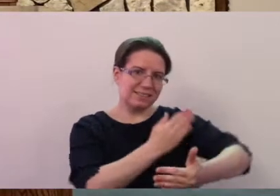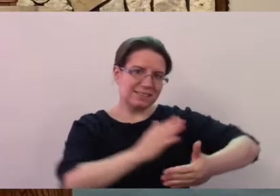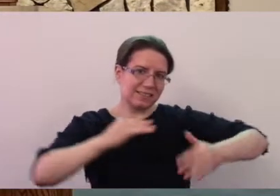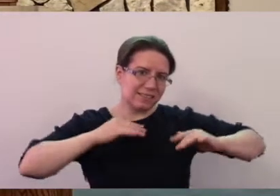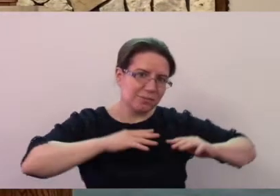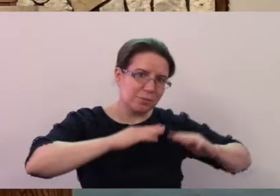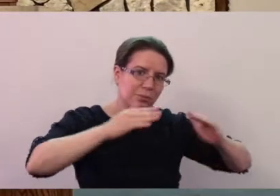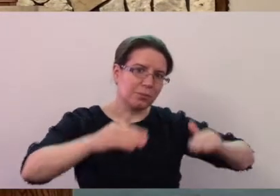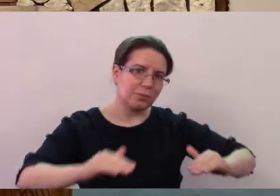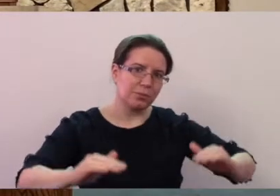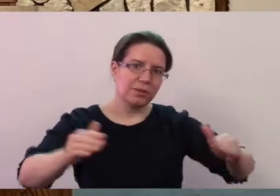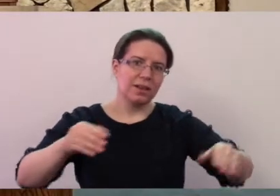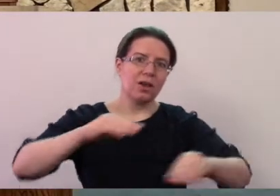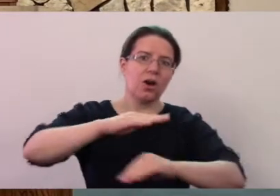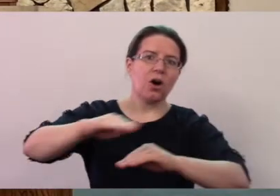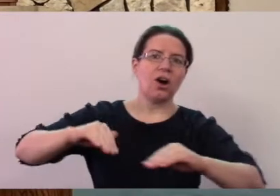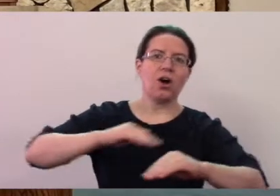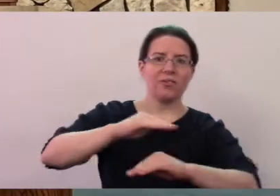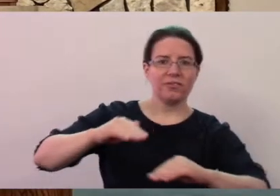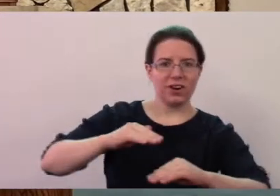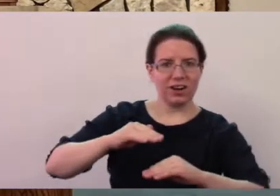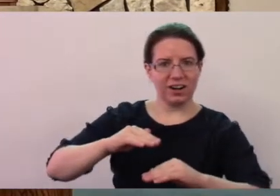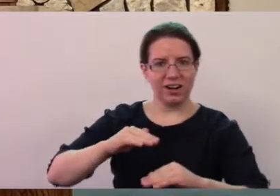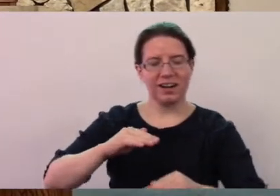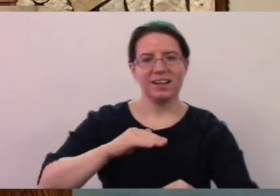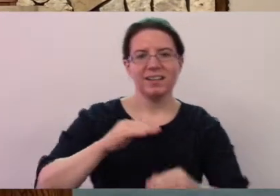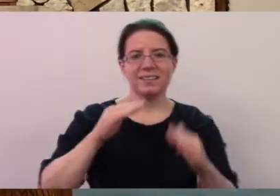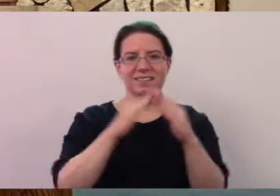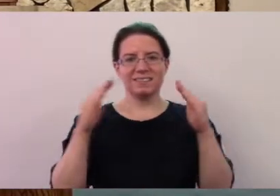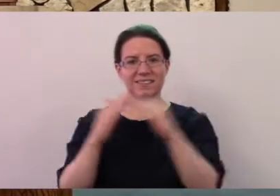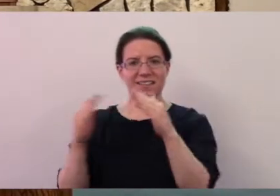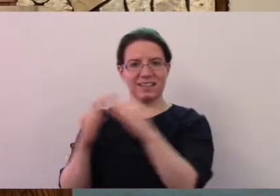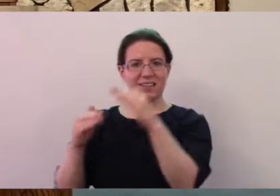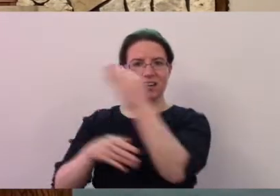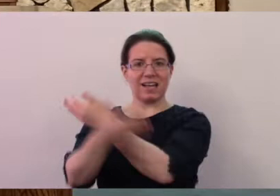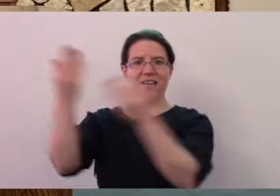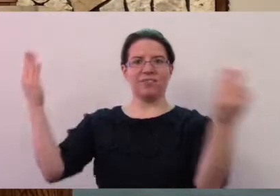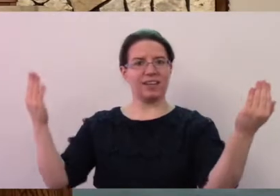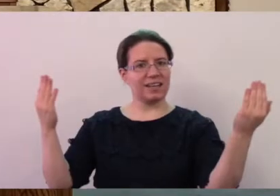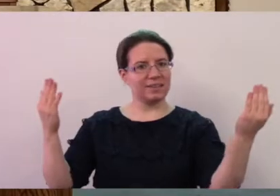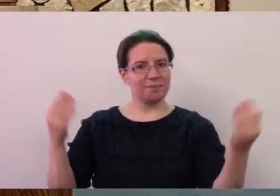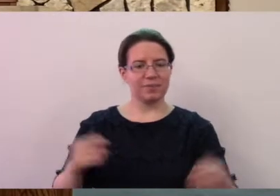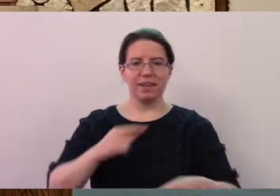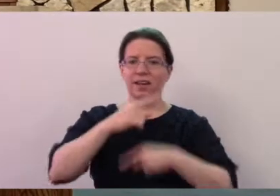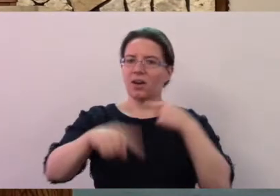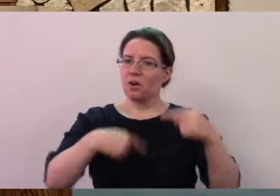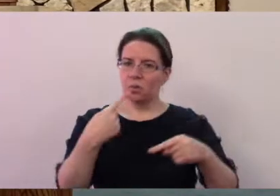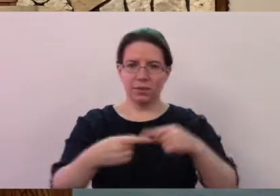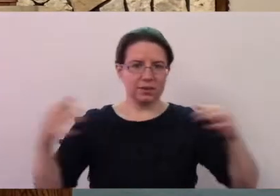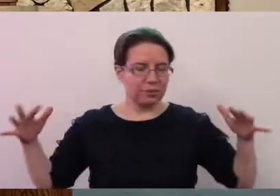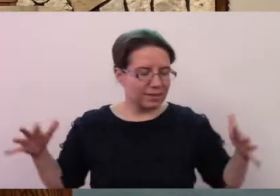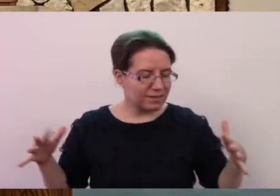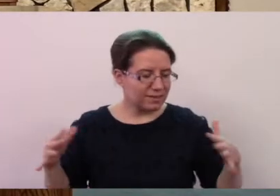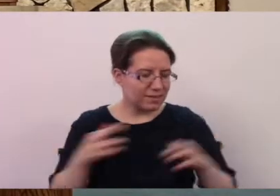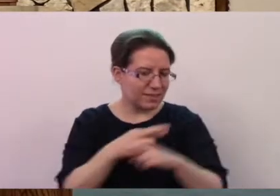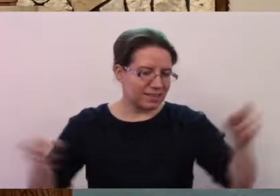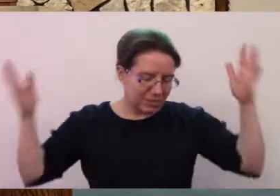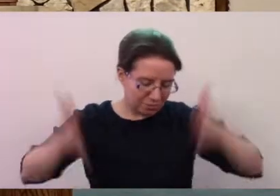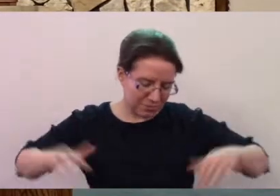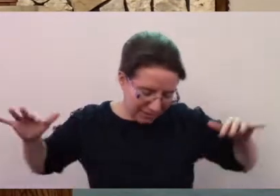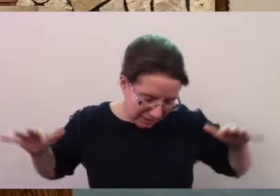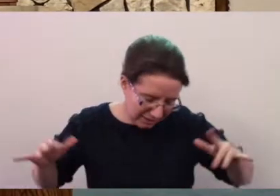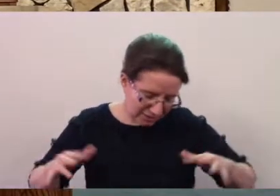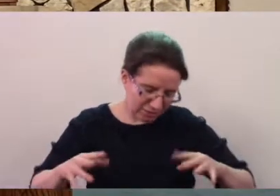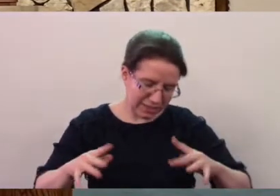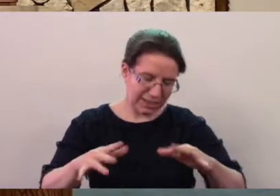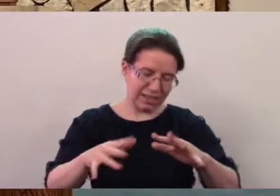will be rolled. When the redeemed are gathering in, oh, when the redeemed